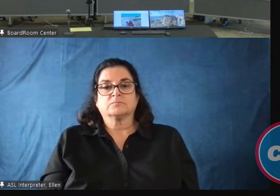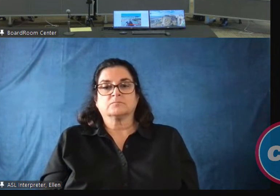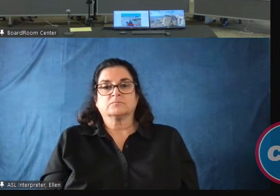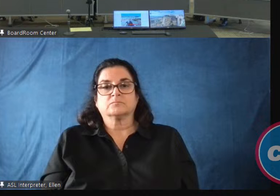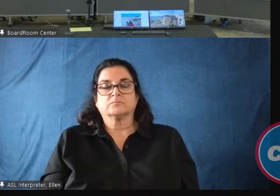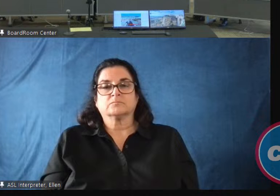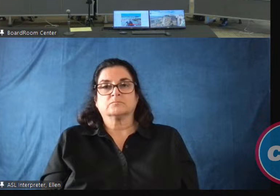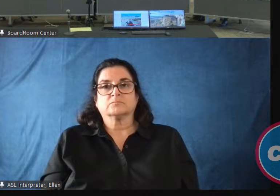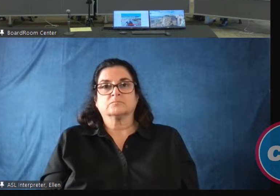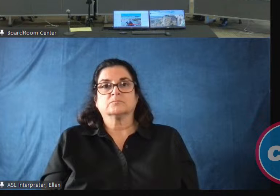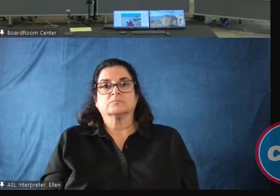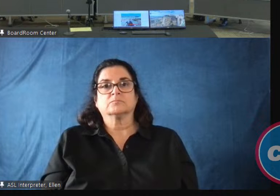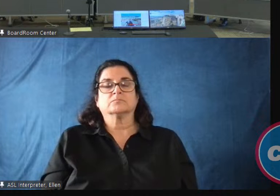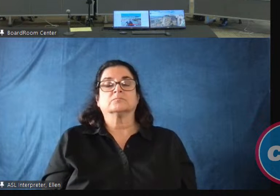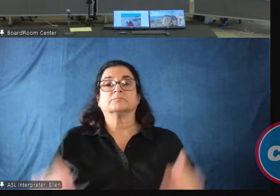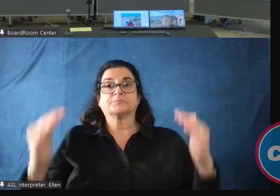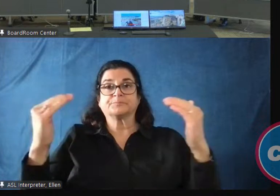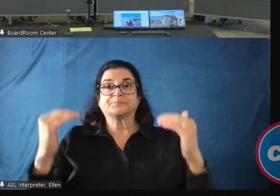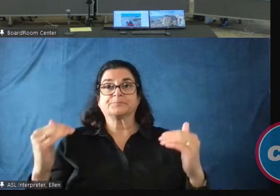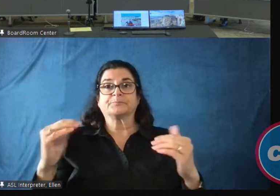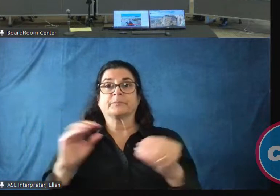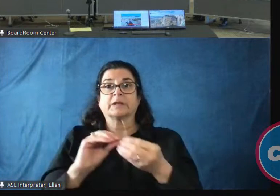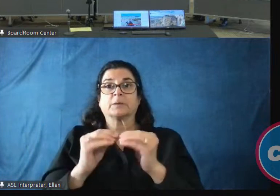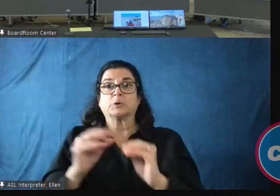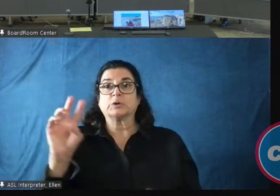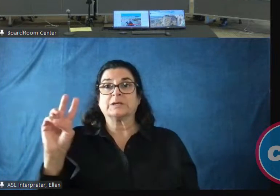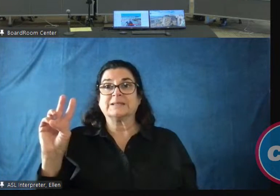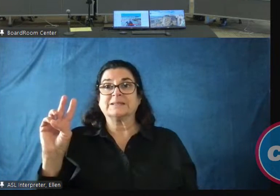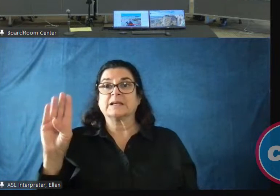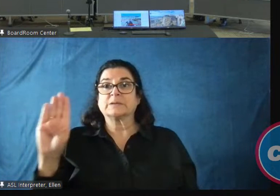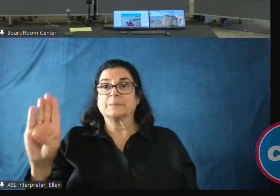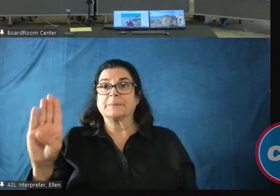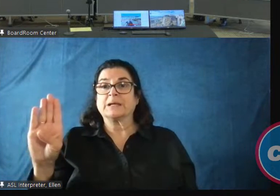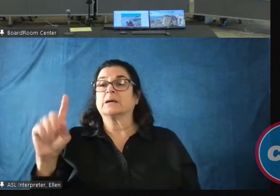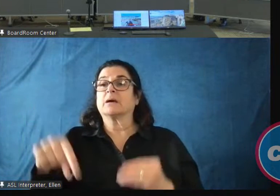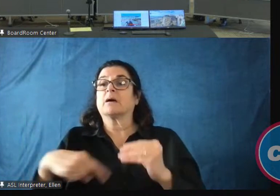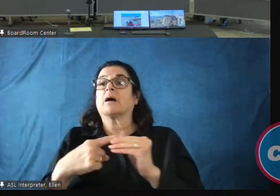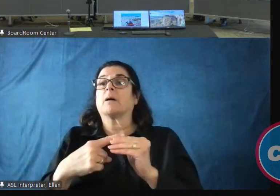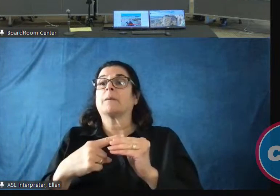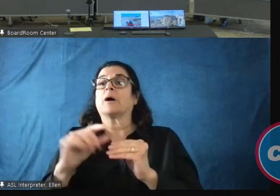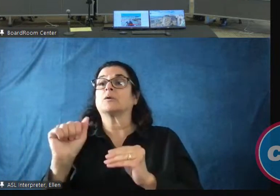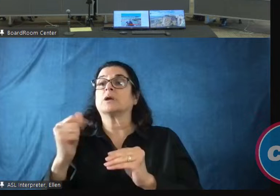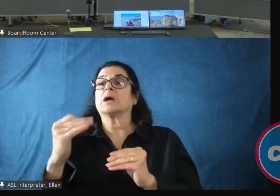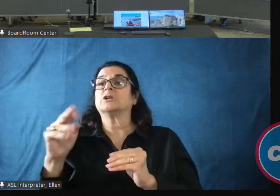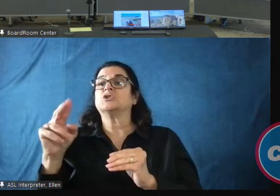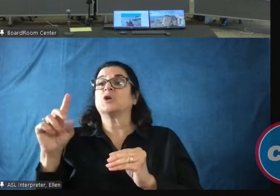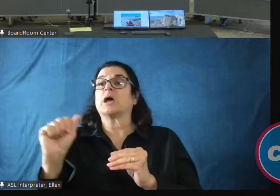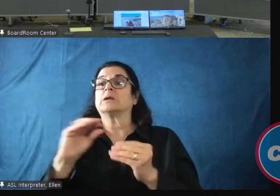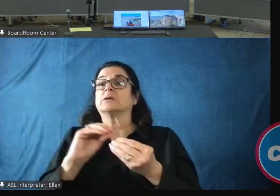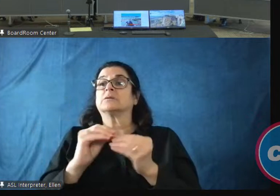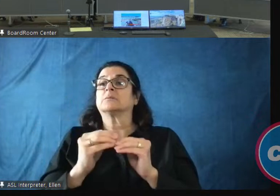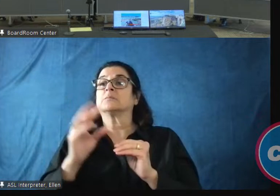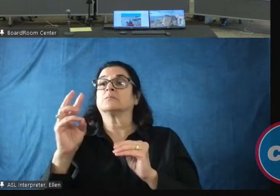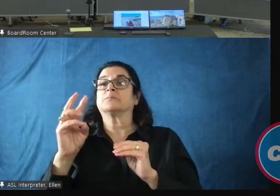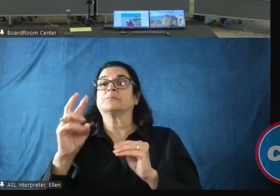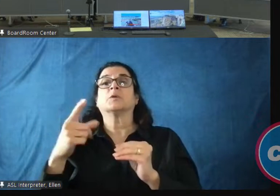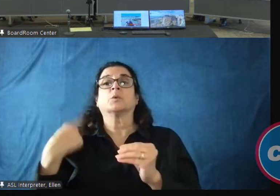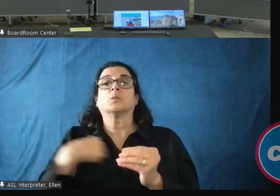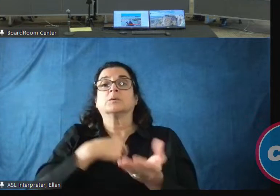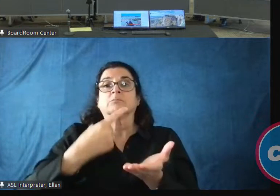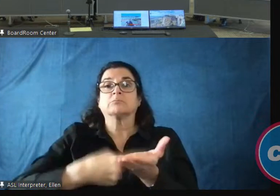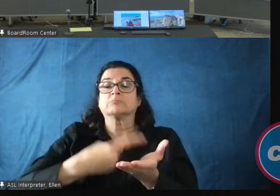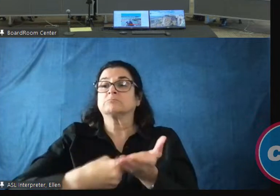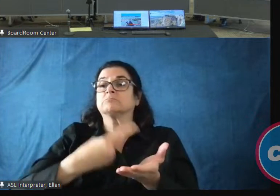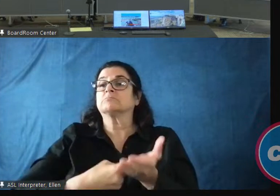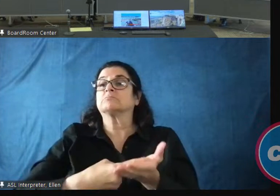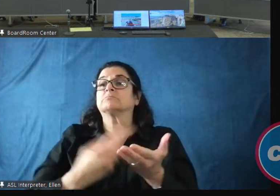I'll move on to item 6B, Chairman. With respect to board agenda item 6B, the board reviewed the recommendation by council to approve